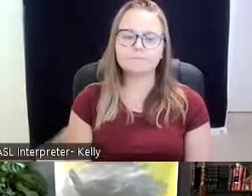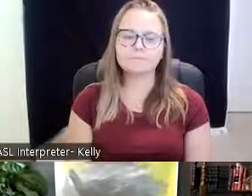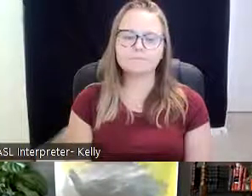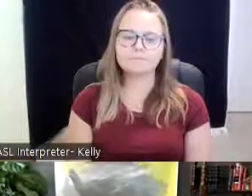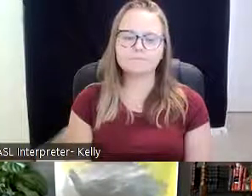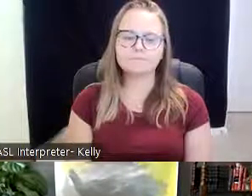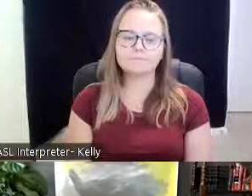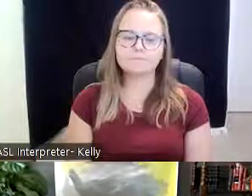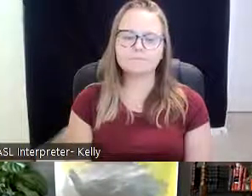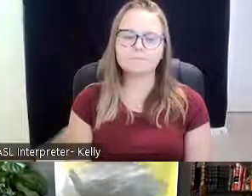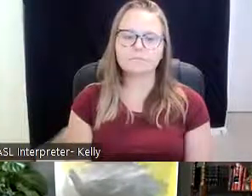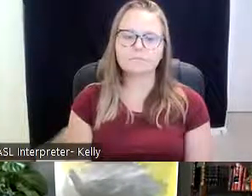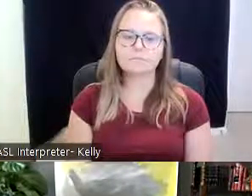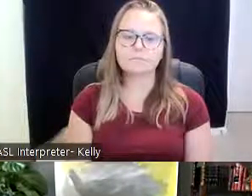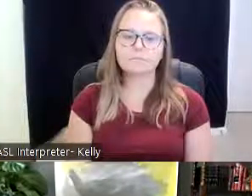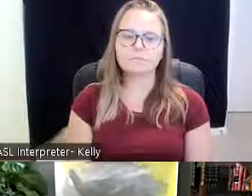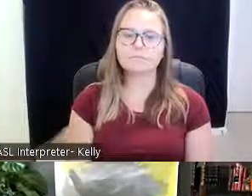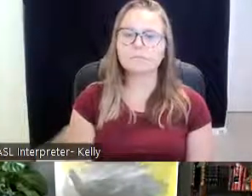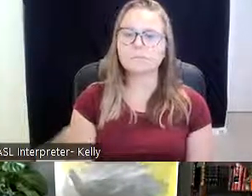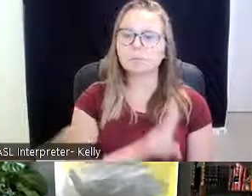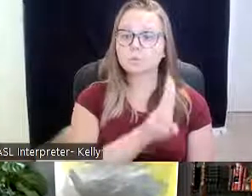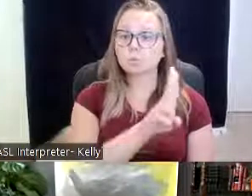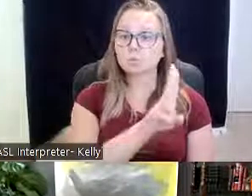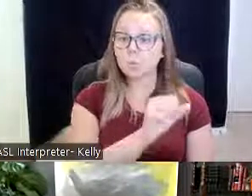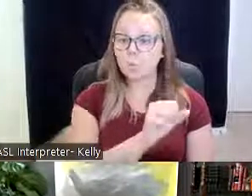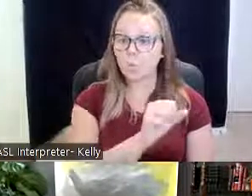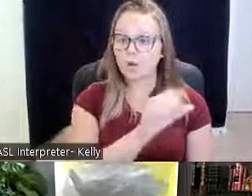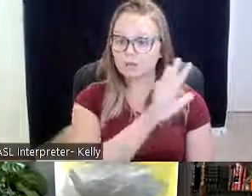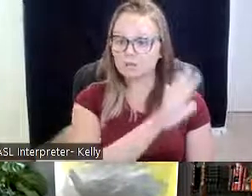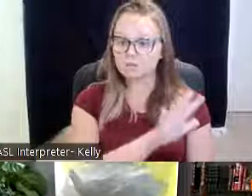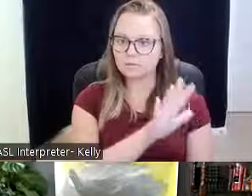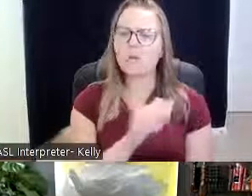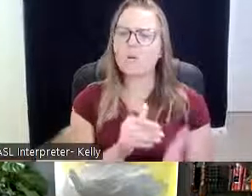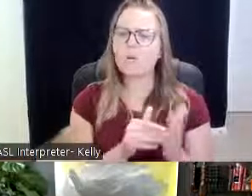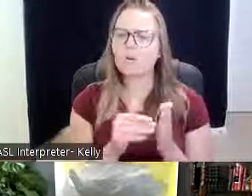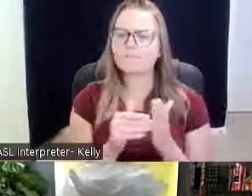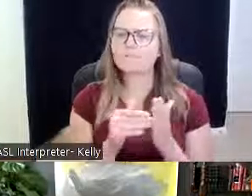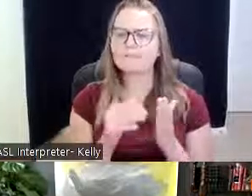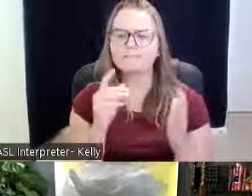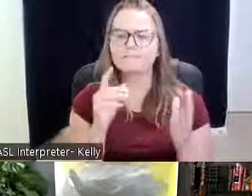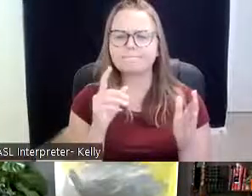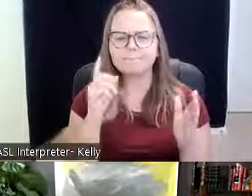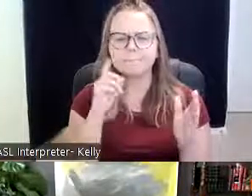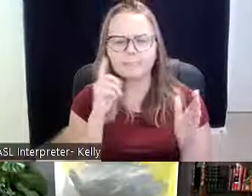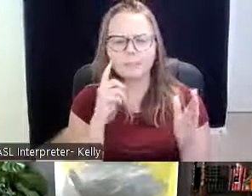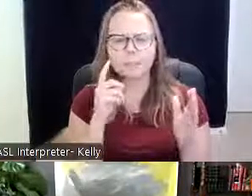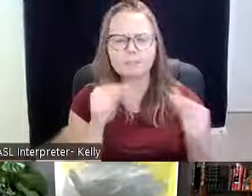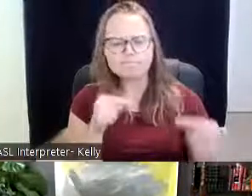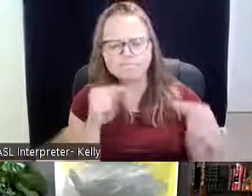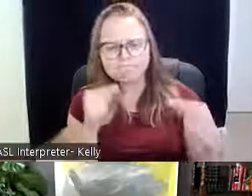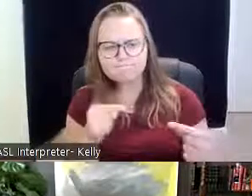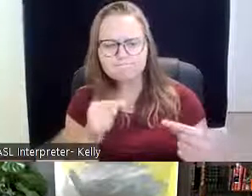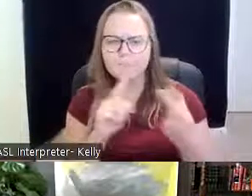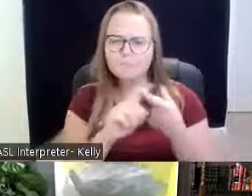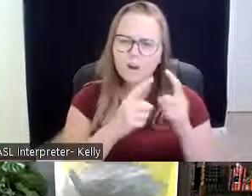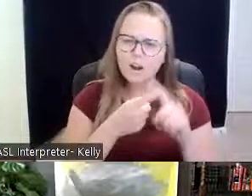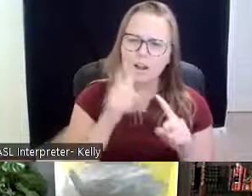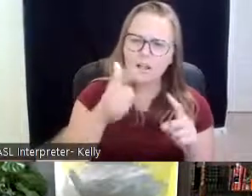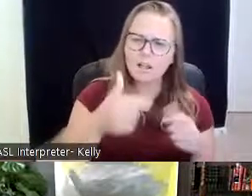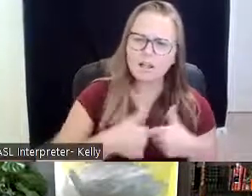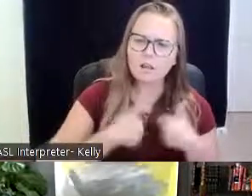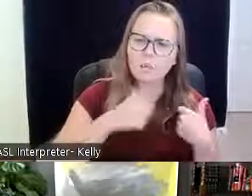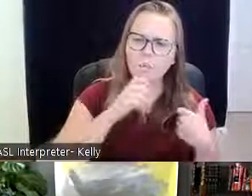So in the United States, I often hear about the struggles of finding friendship later in life or